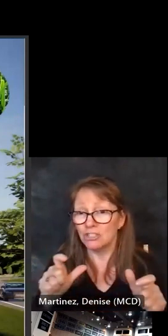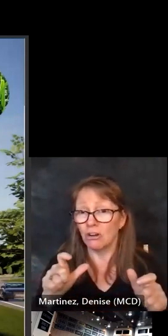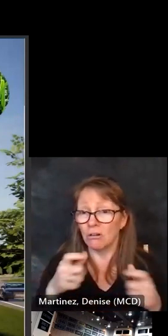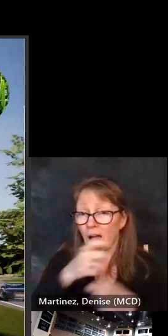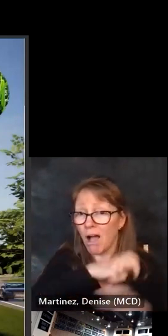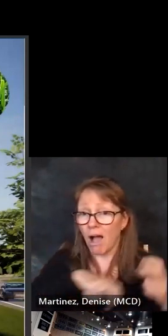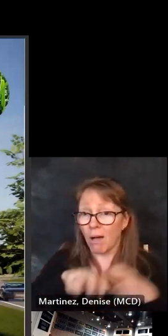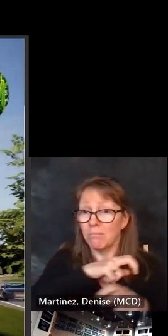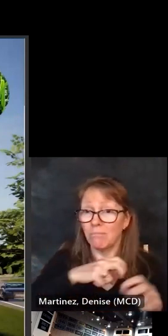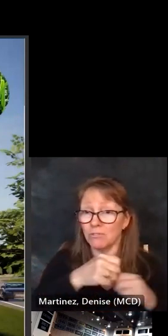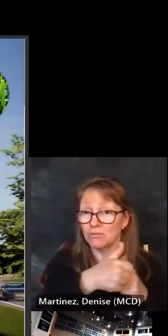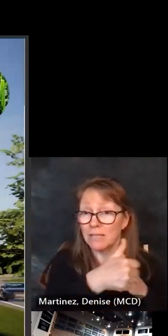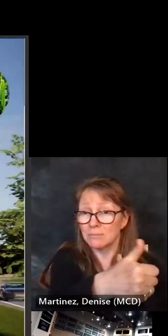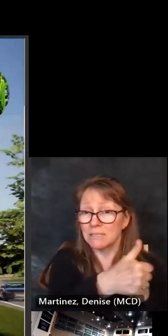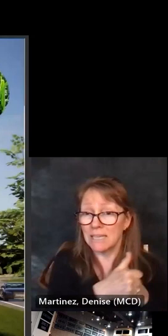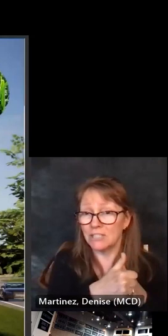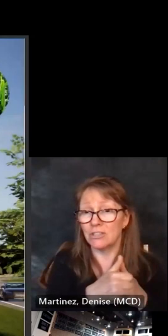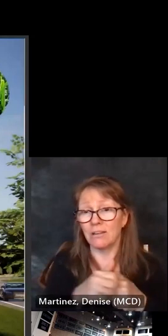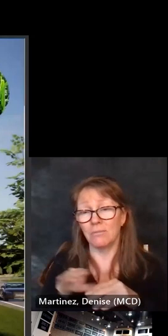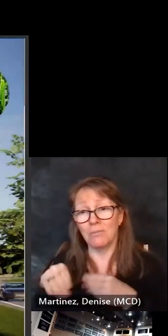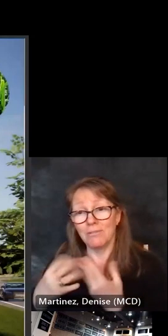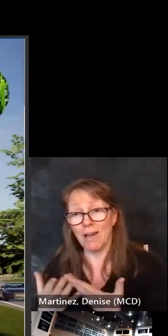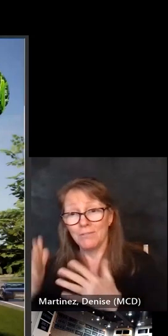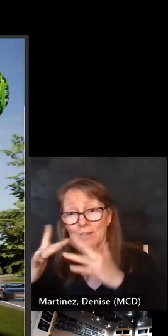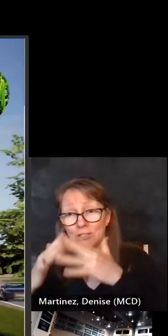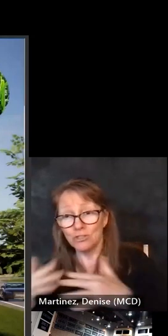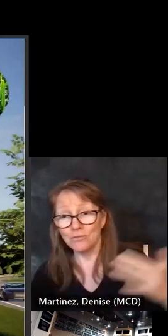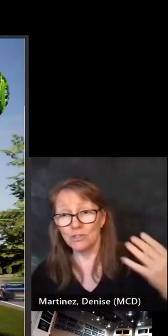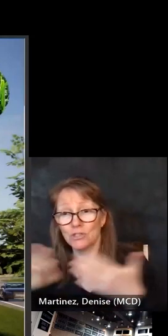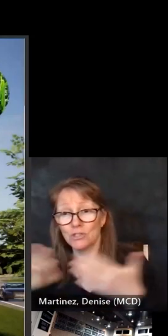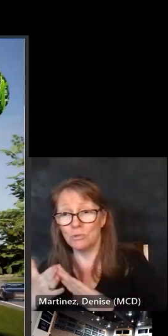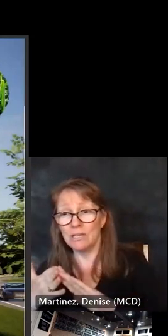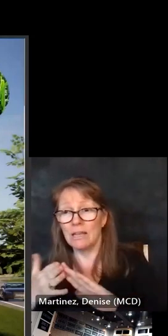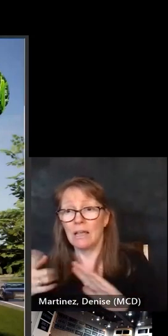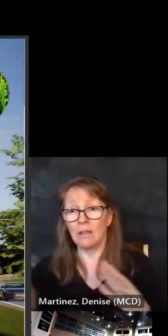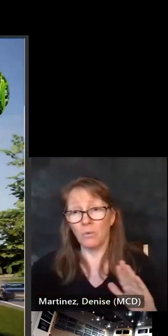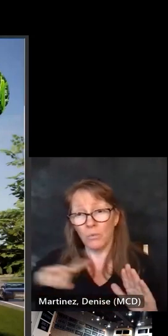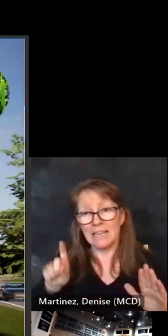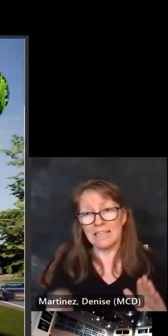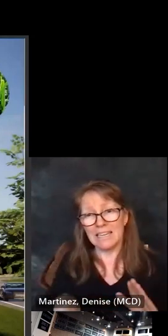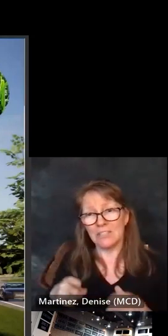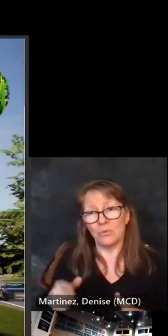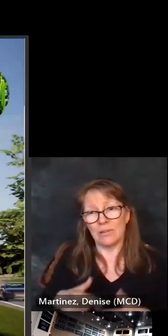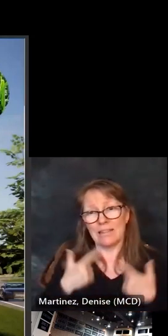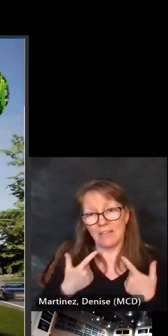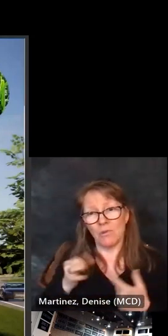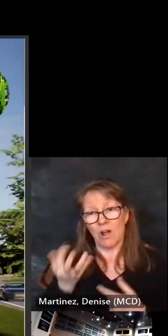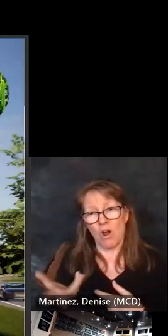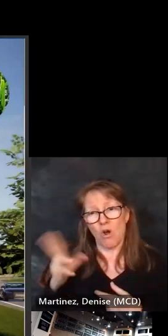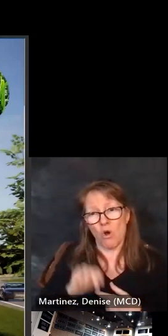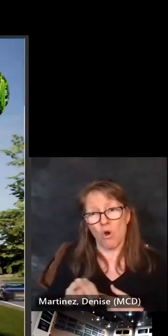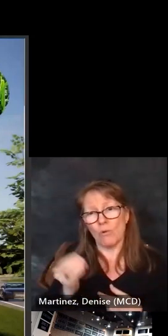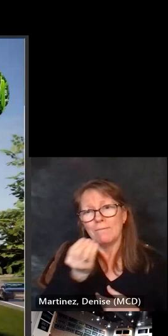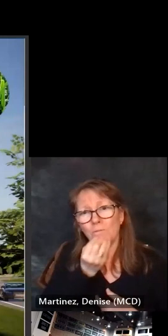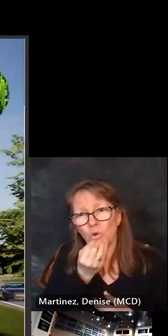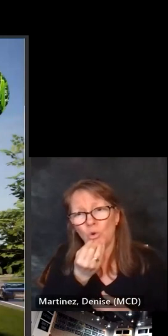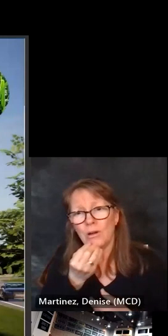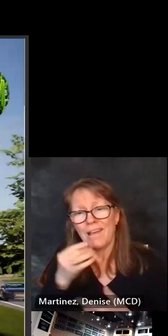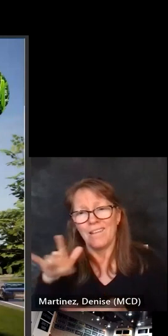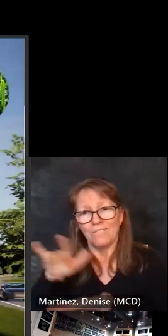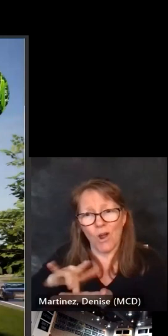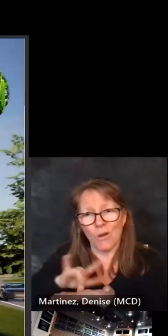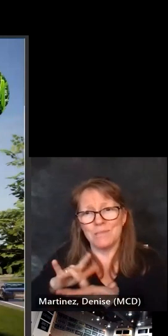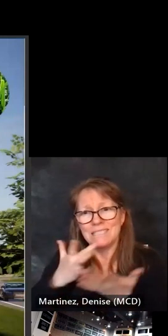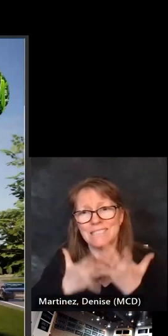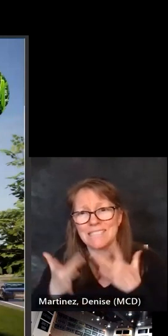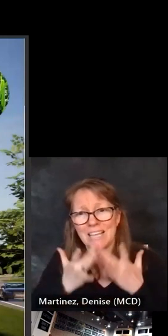us. Many of these transit users live in their own food and retail deserts. Imagine folks could get